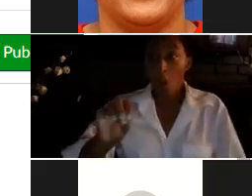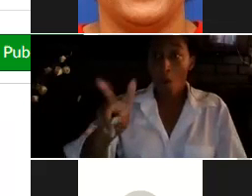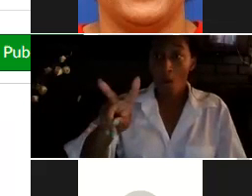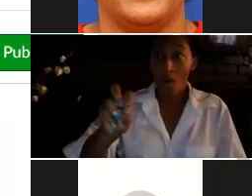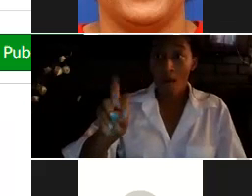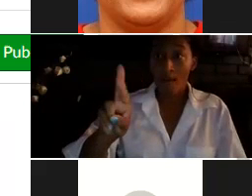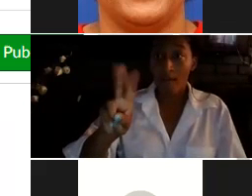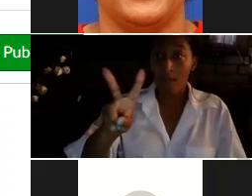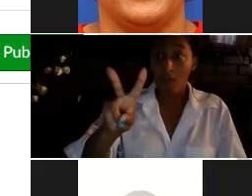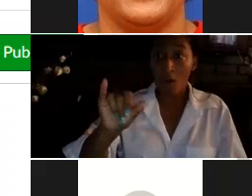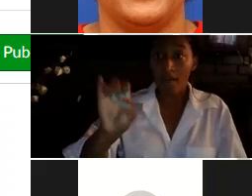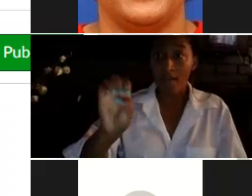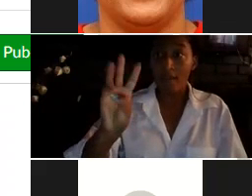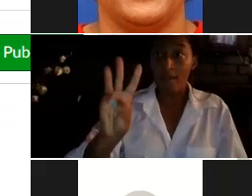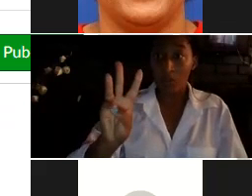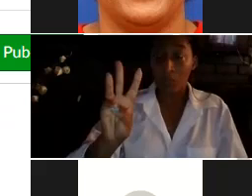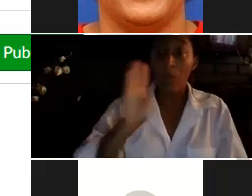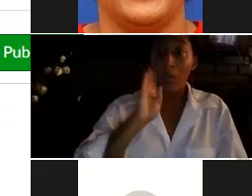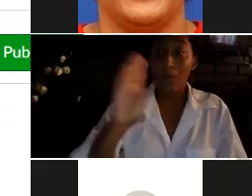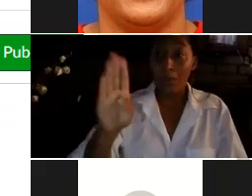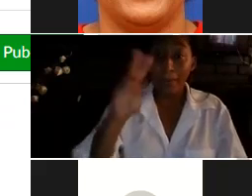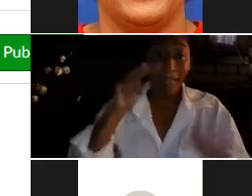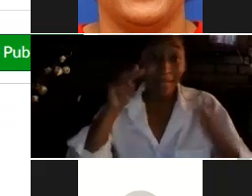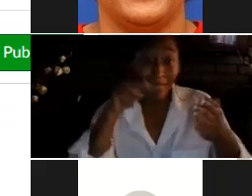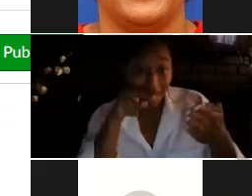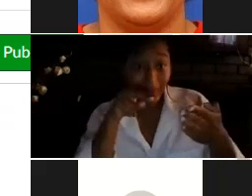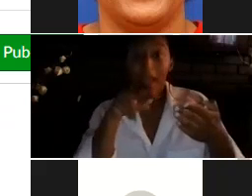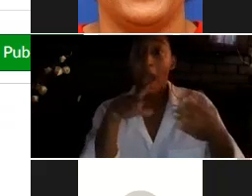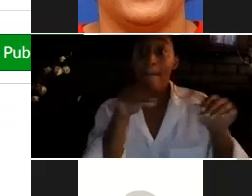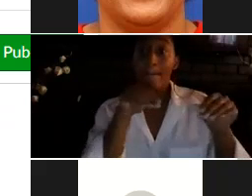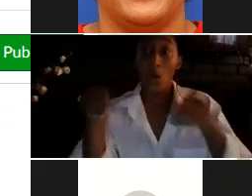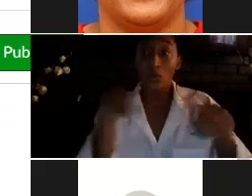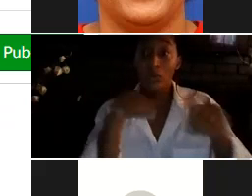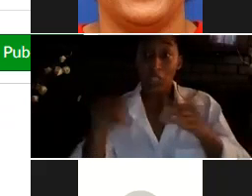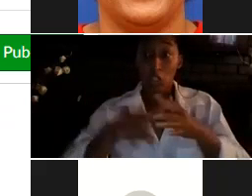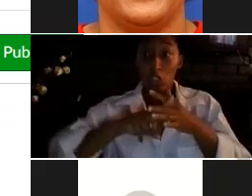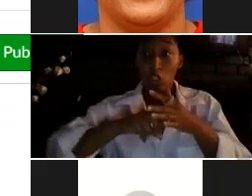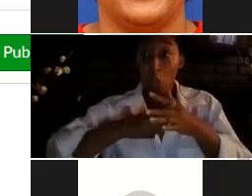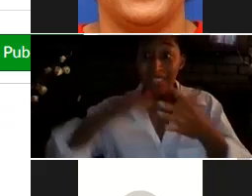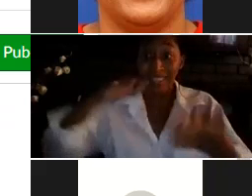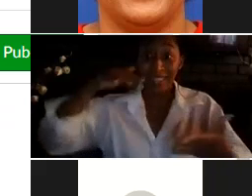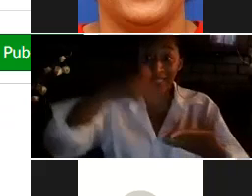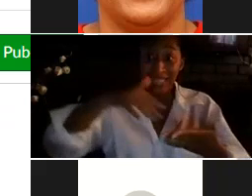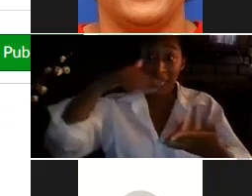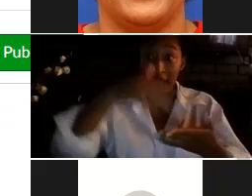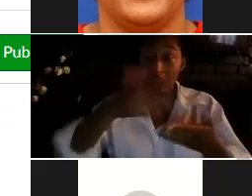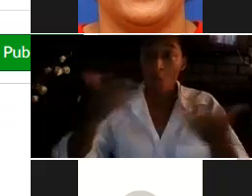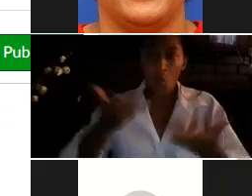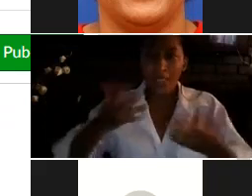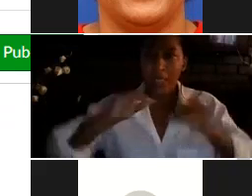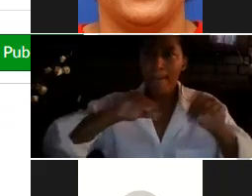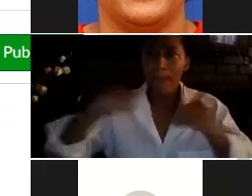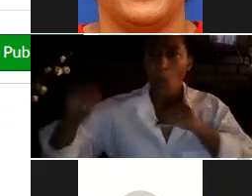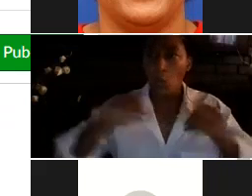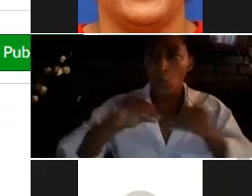be looking at motion. We're starting our study of motion. So let me make the connection